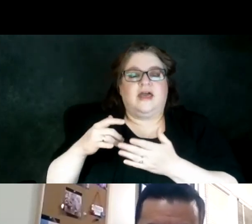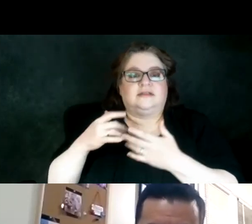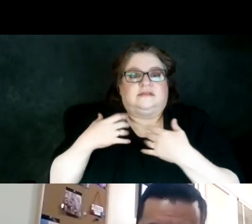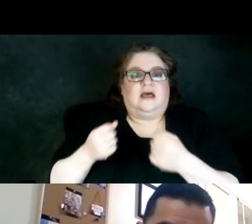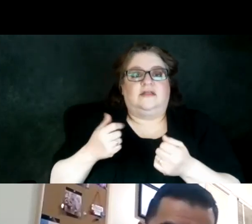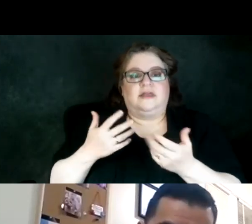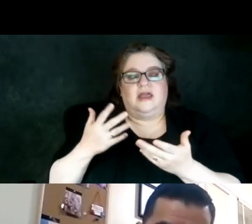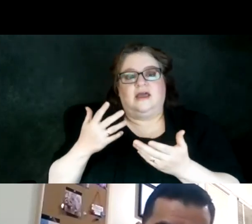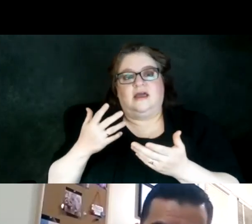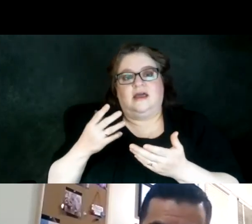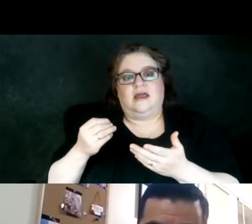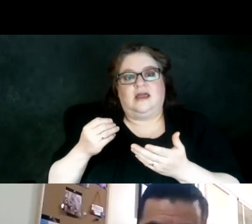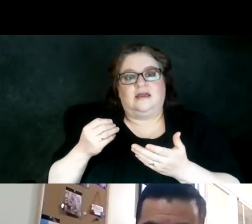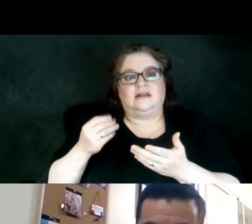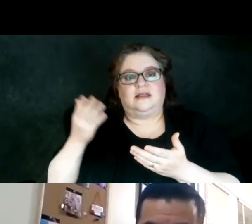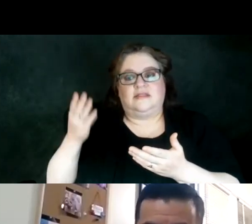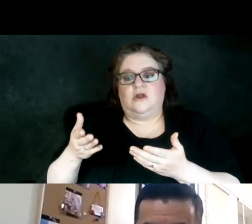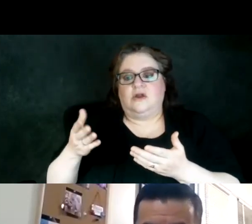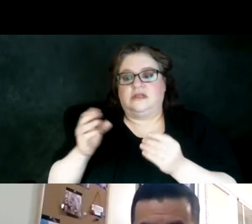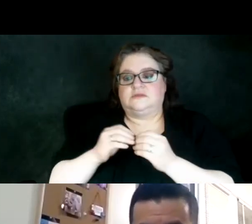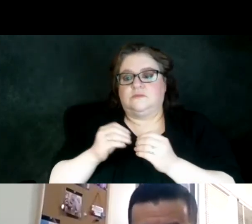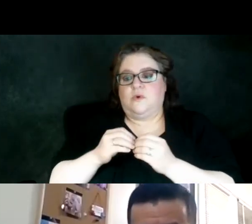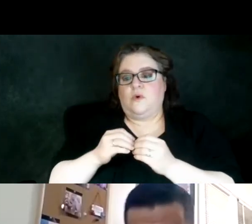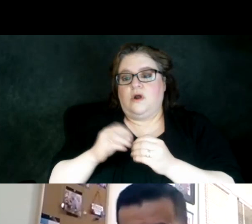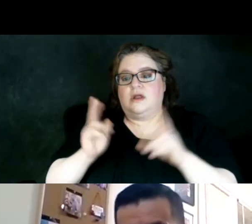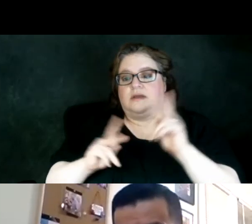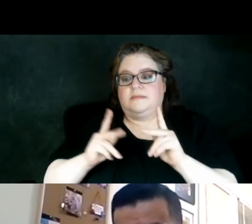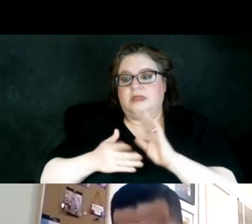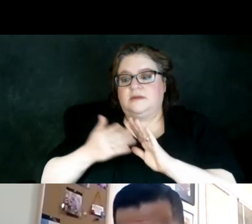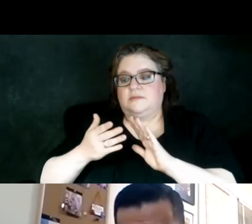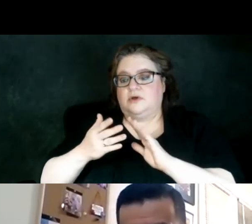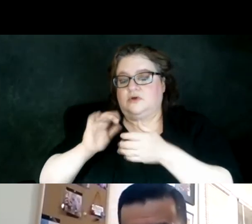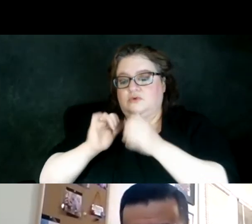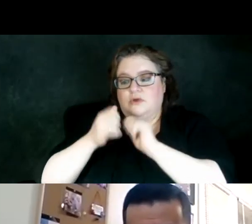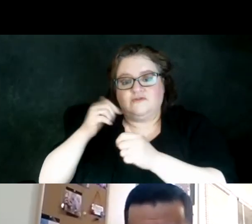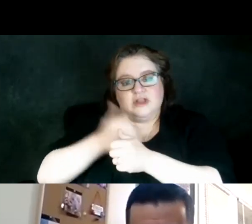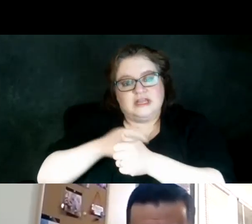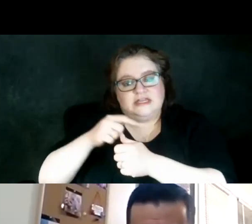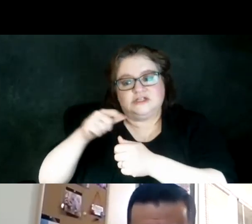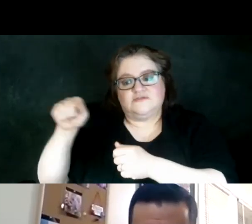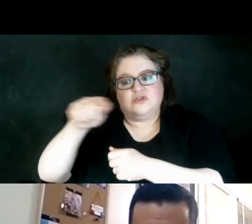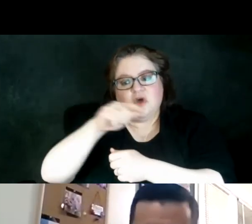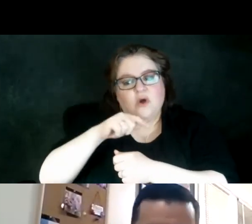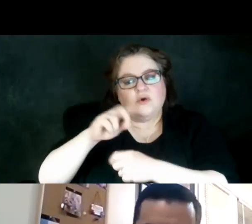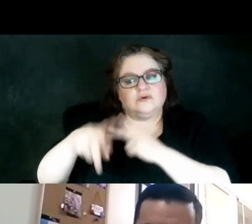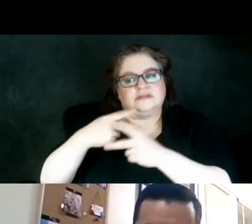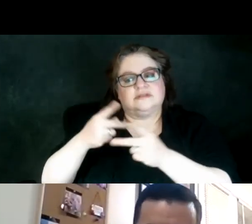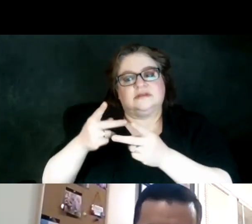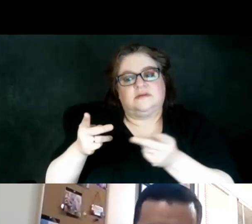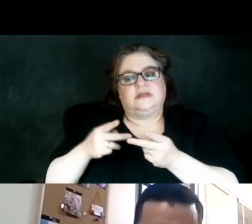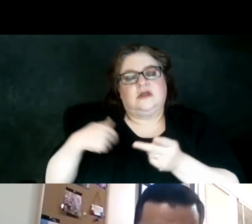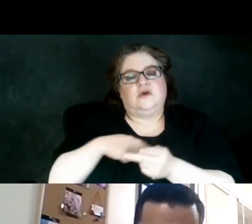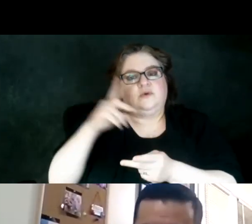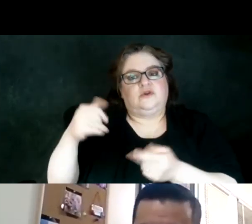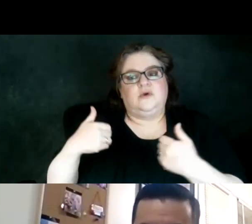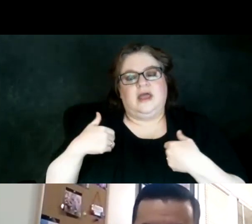I hope that there is more people running for each of those sort of positions, so that we do